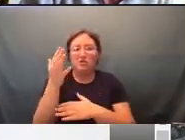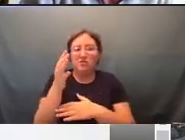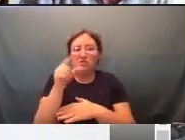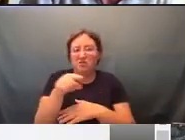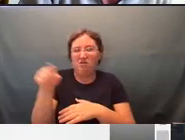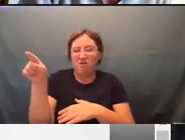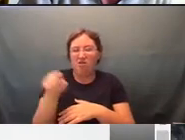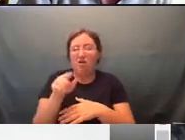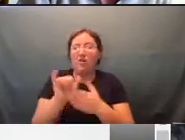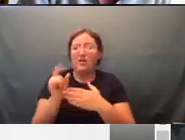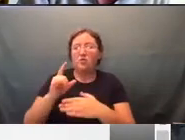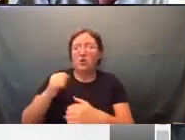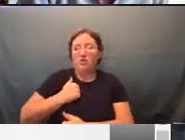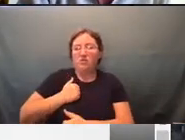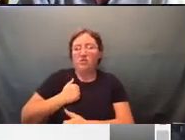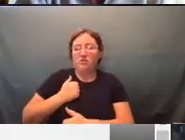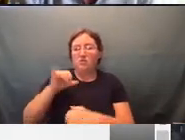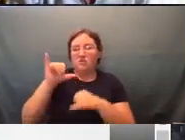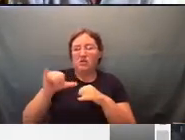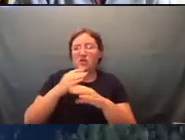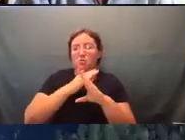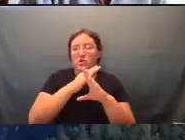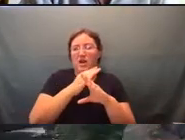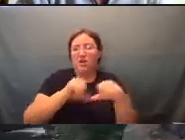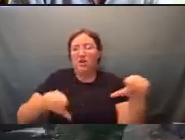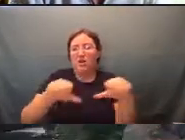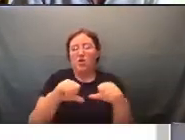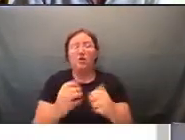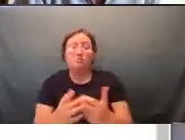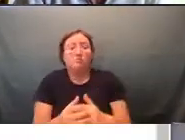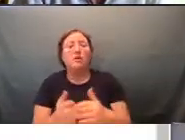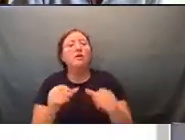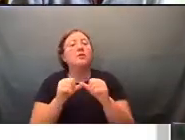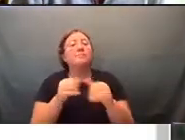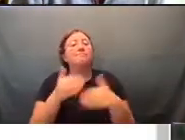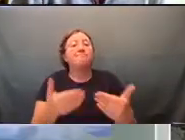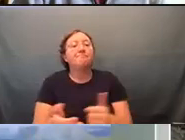lot of it behind us. But let's keep zooming in. And